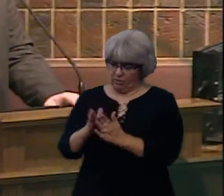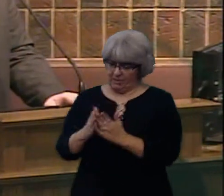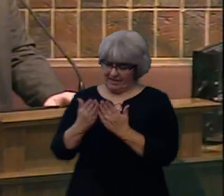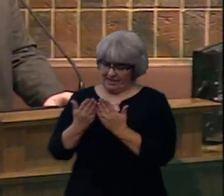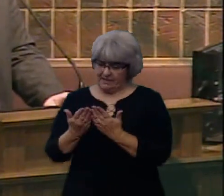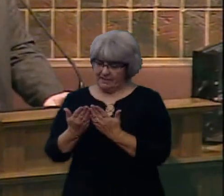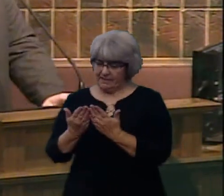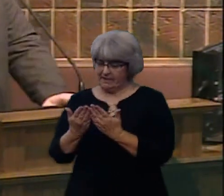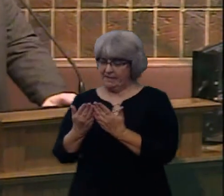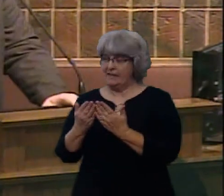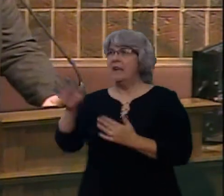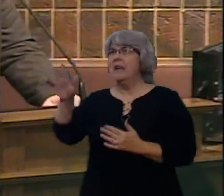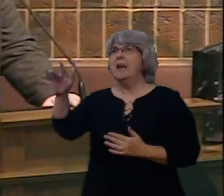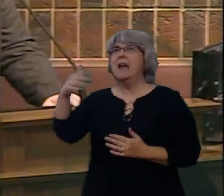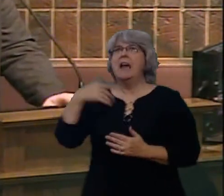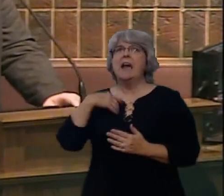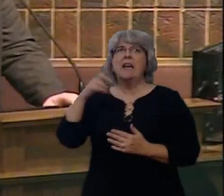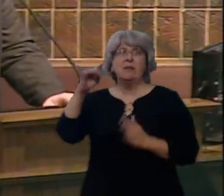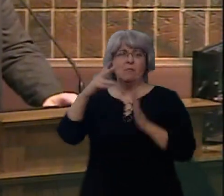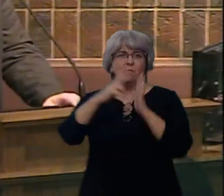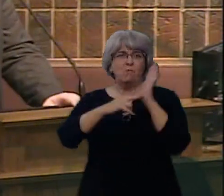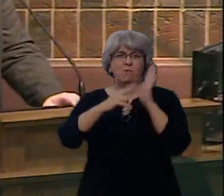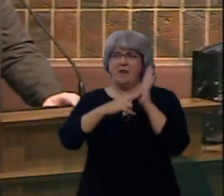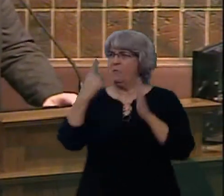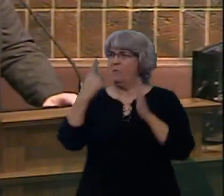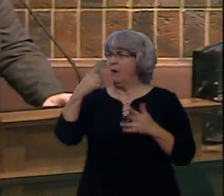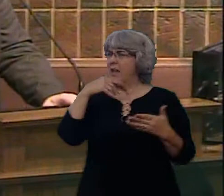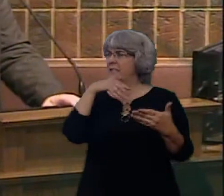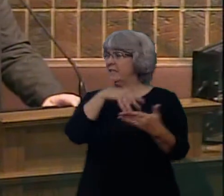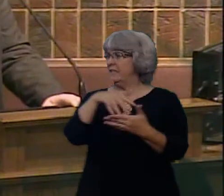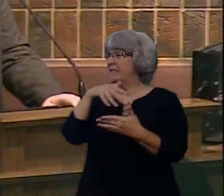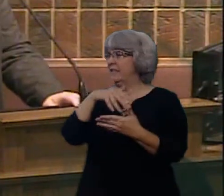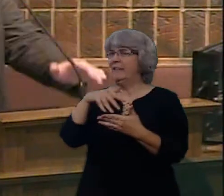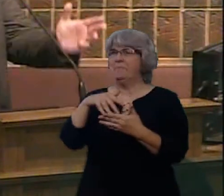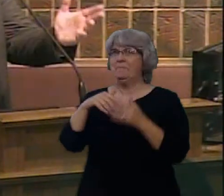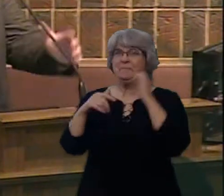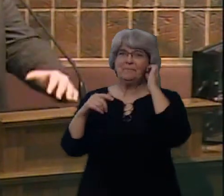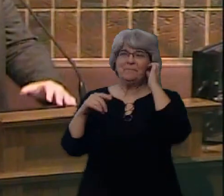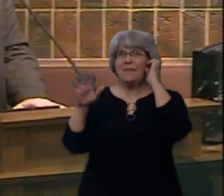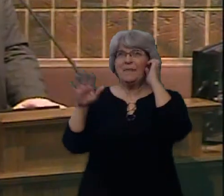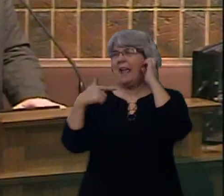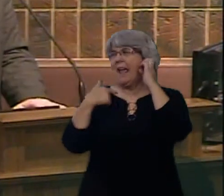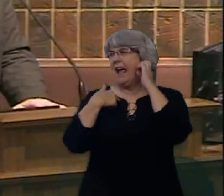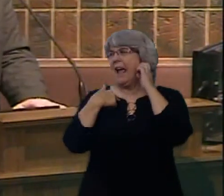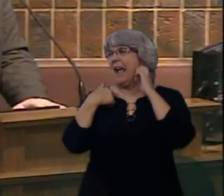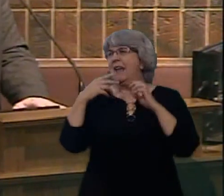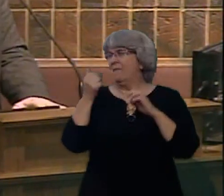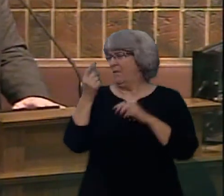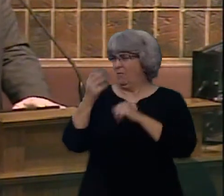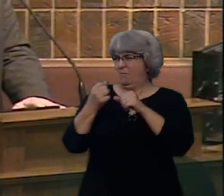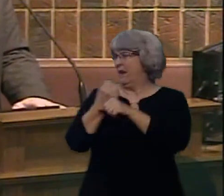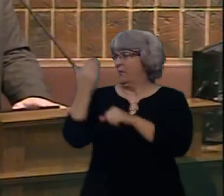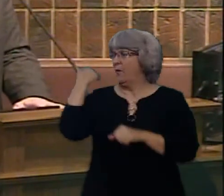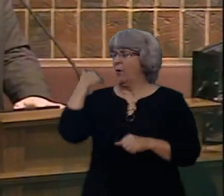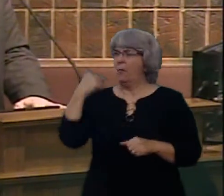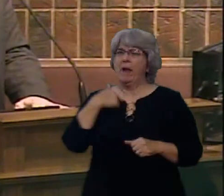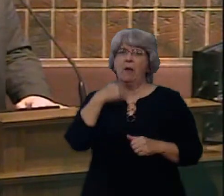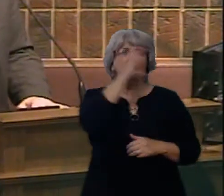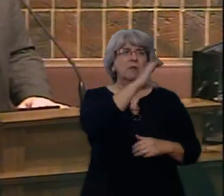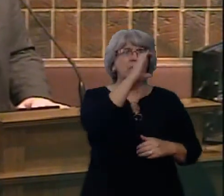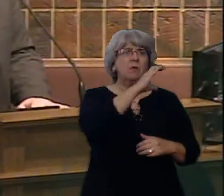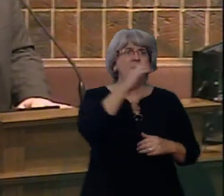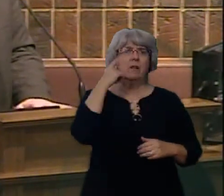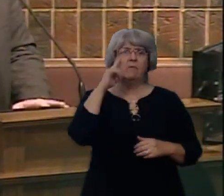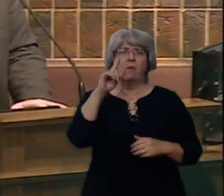I actually read a study. I was looking up something a few years ago that was talking about what the